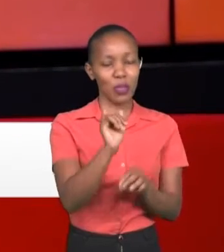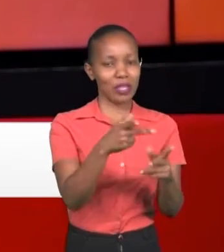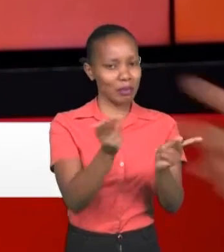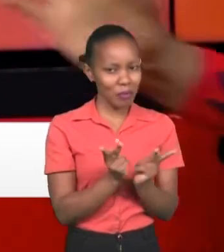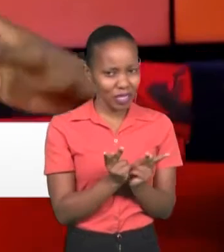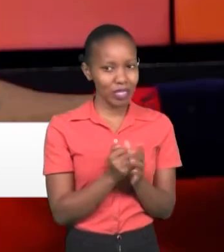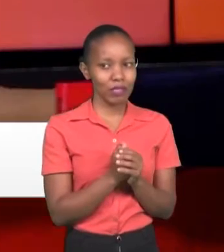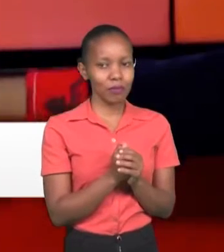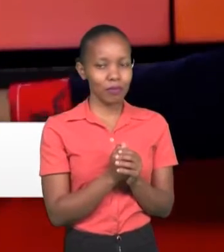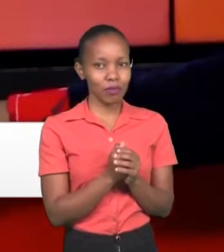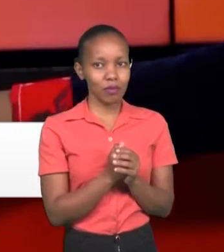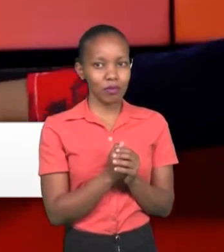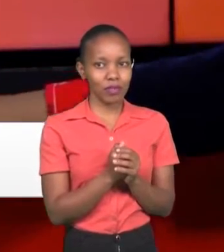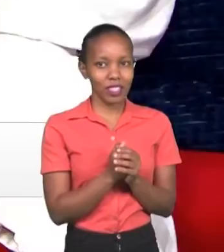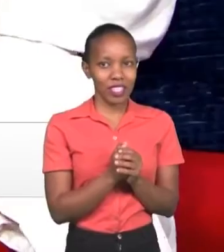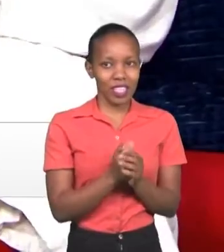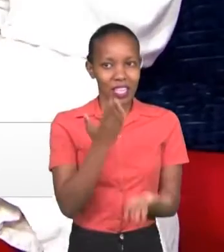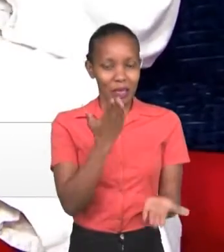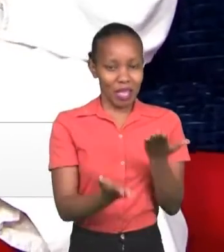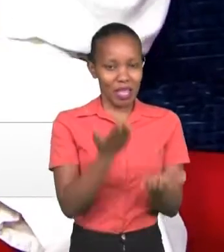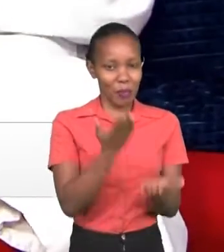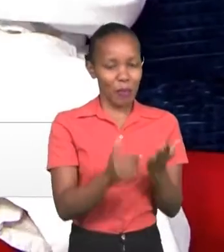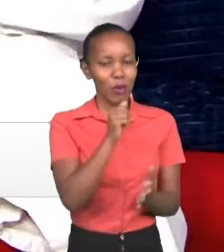kabisa seti yeye je kuruhusu